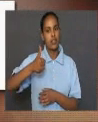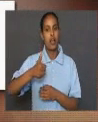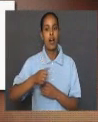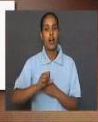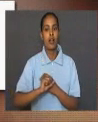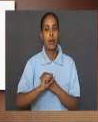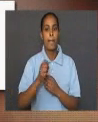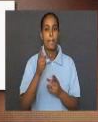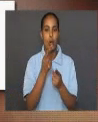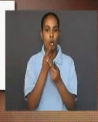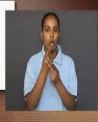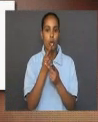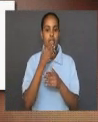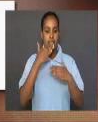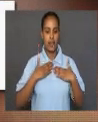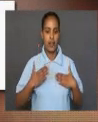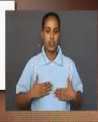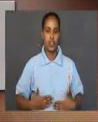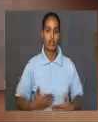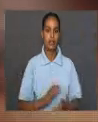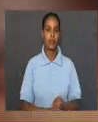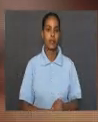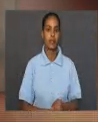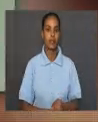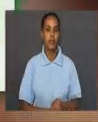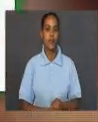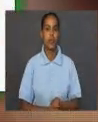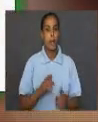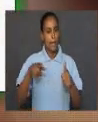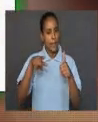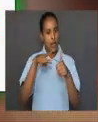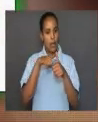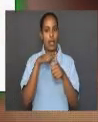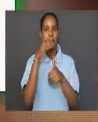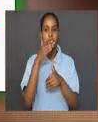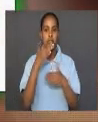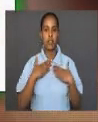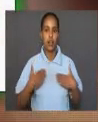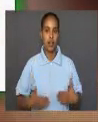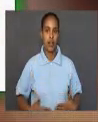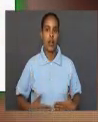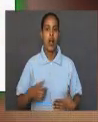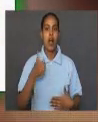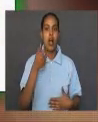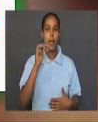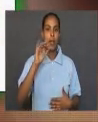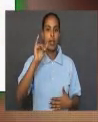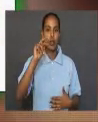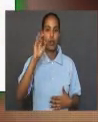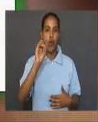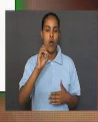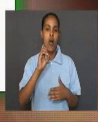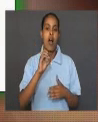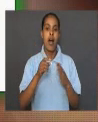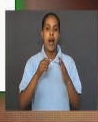aspects of a protein's structure. The primary structure is the amino acid